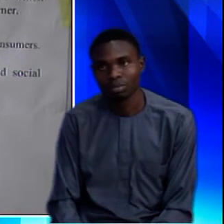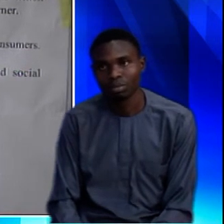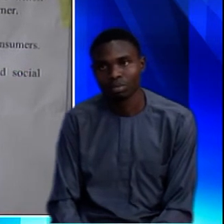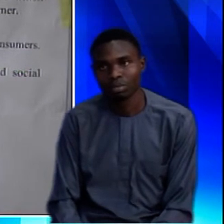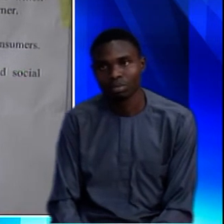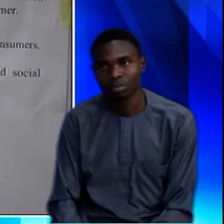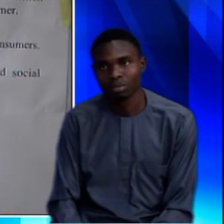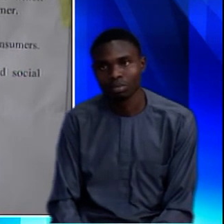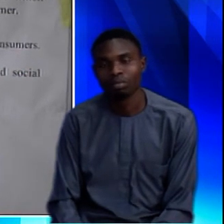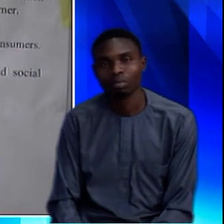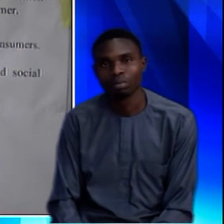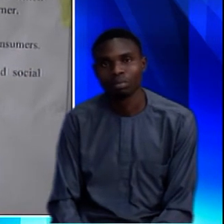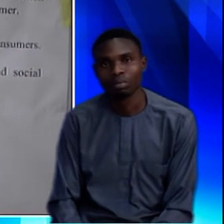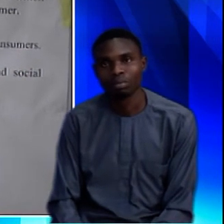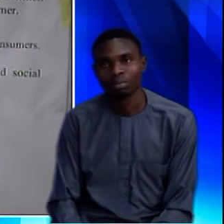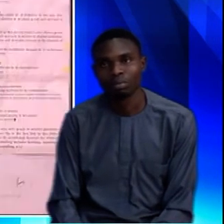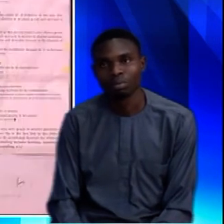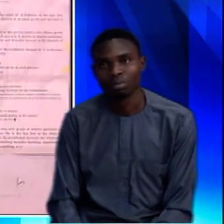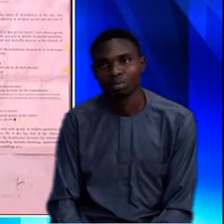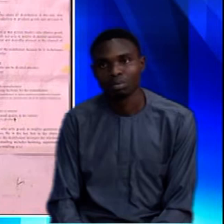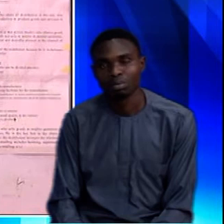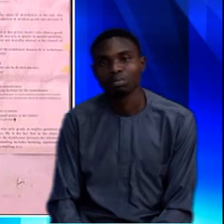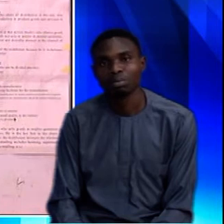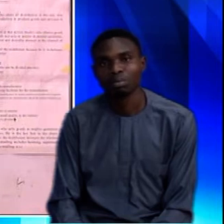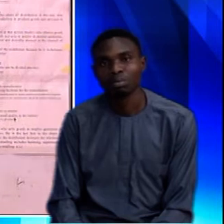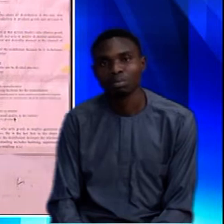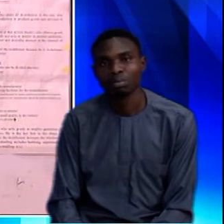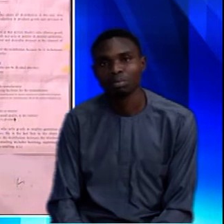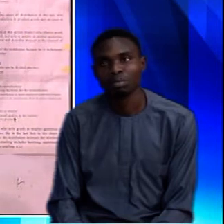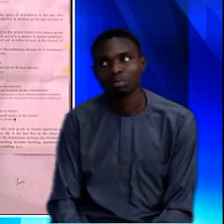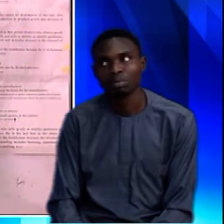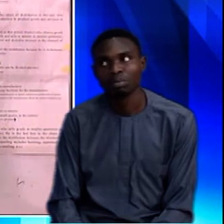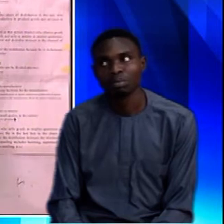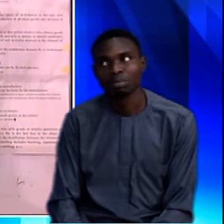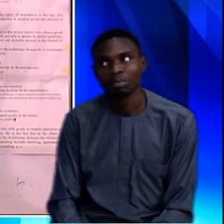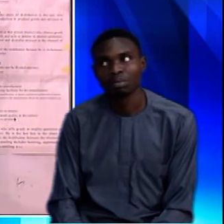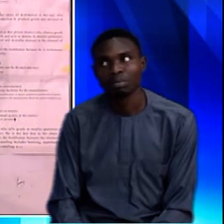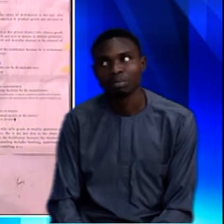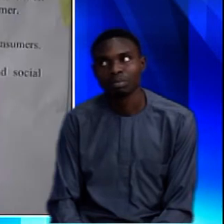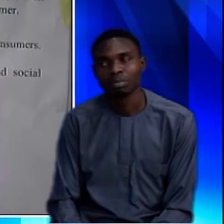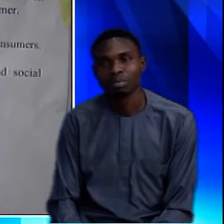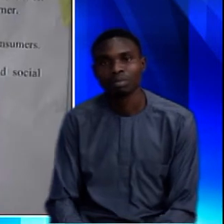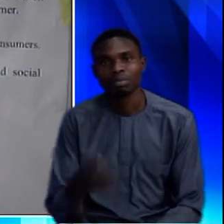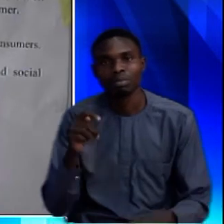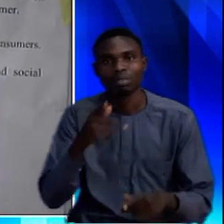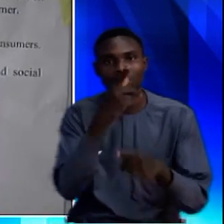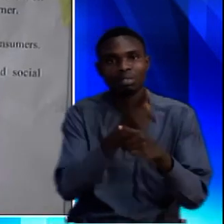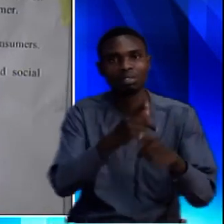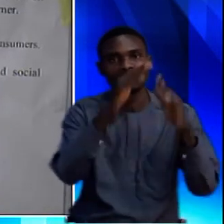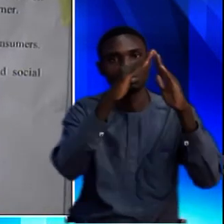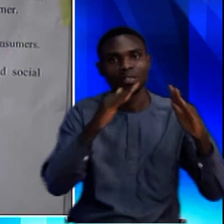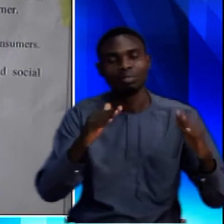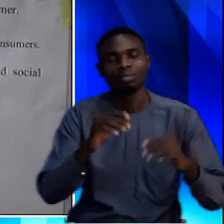send something through WhatsApp or social media. It will be easy to get them. Then the last one is warehousing. That warehousing is